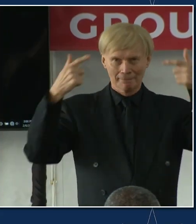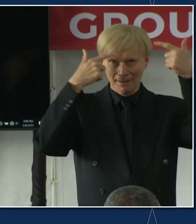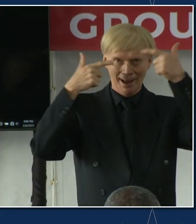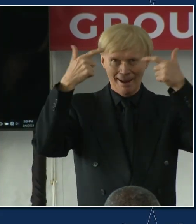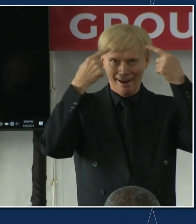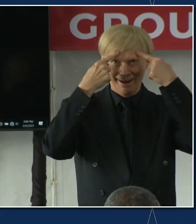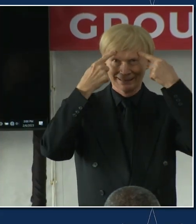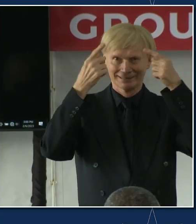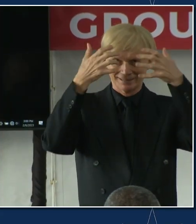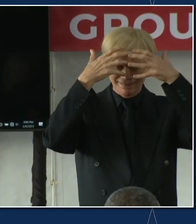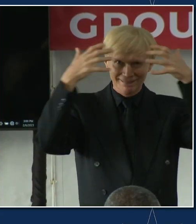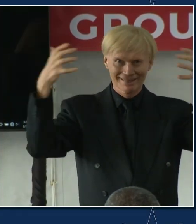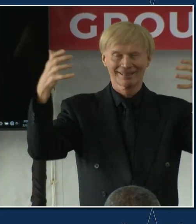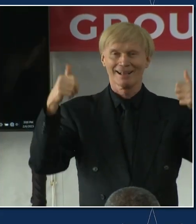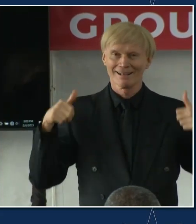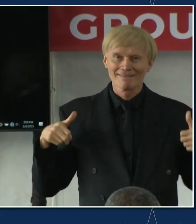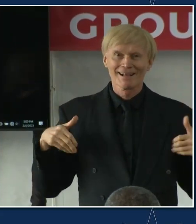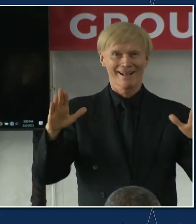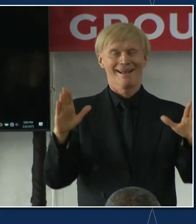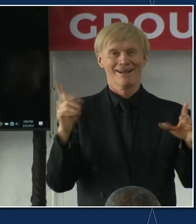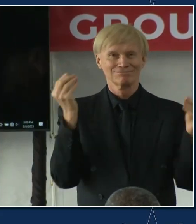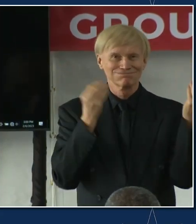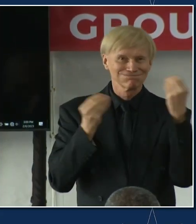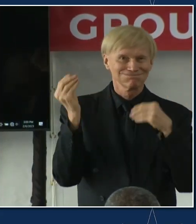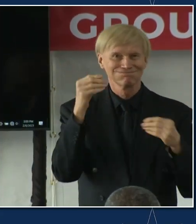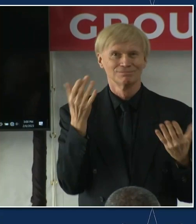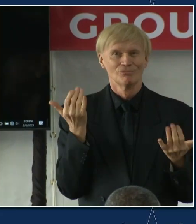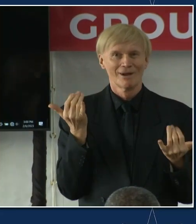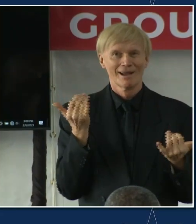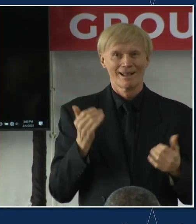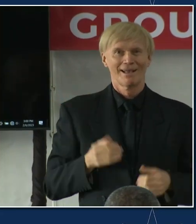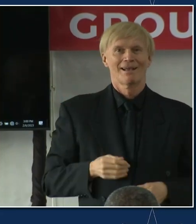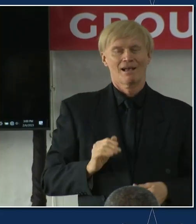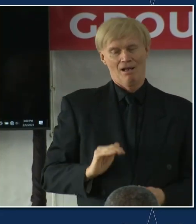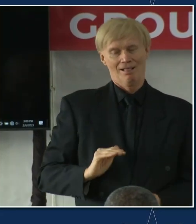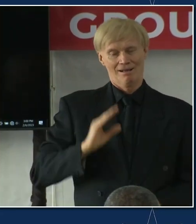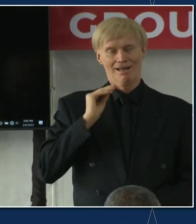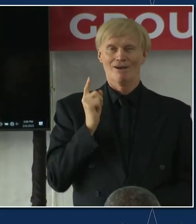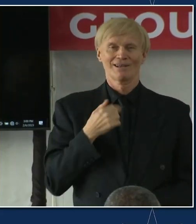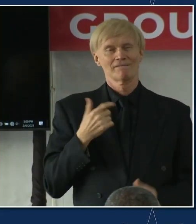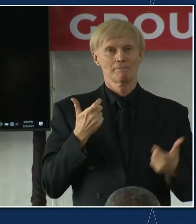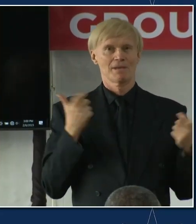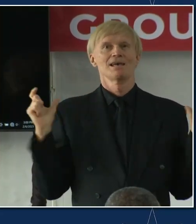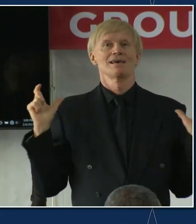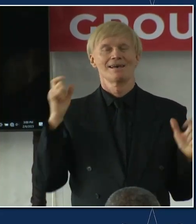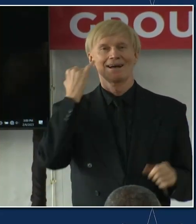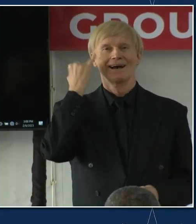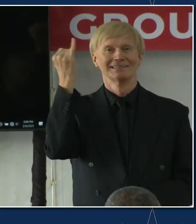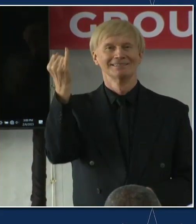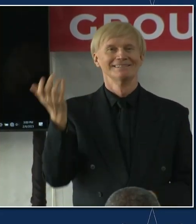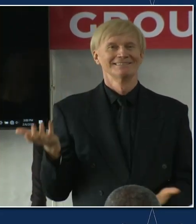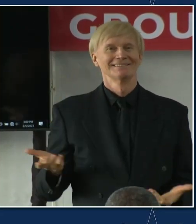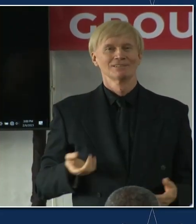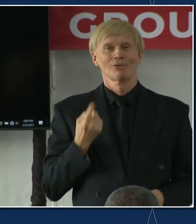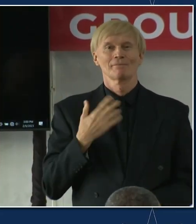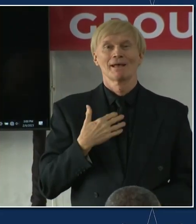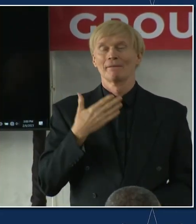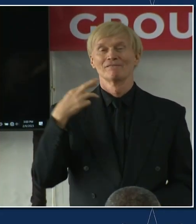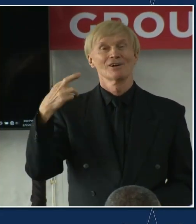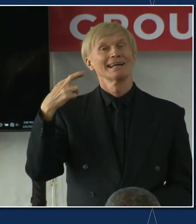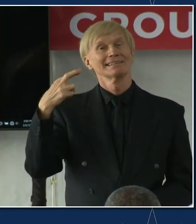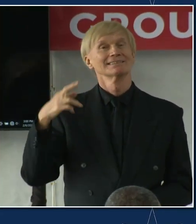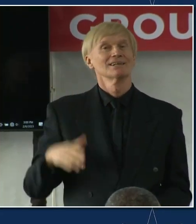be. So I was always the little guy with the big ideas. One of my best friends growing